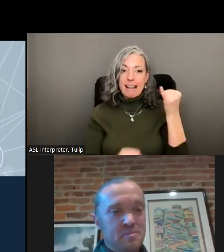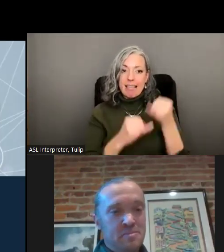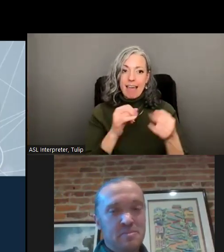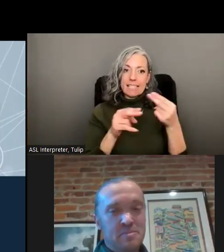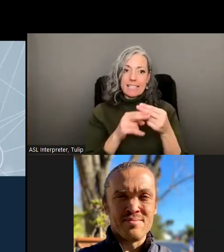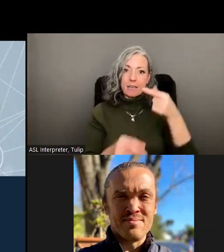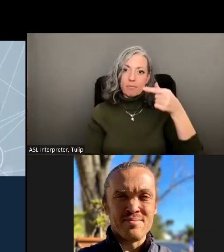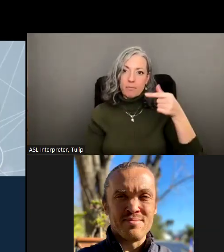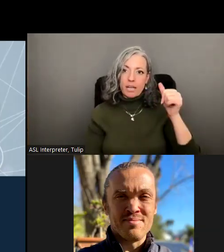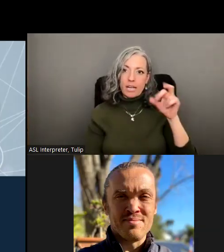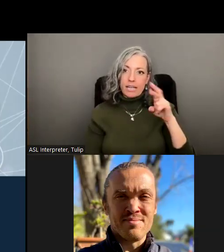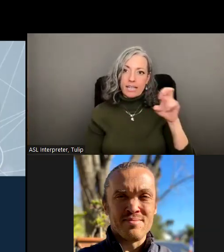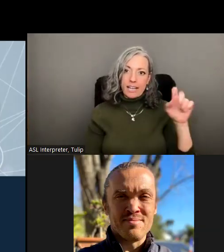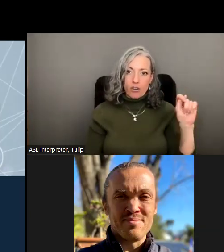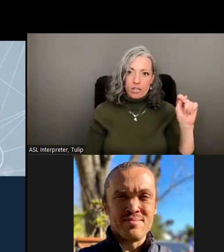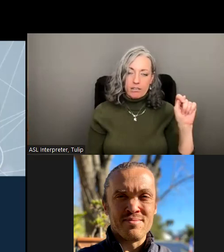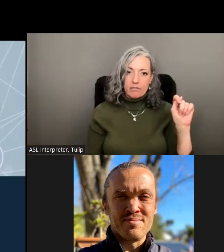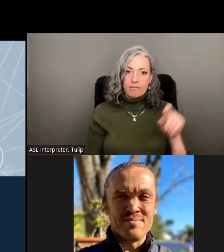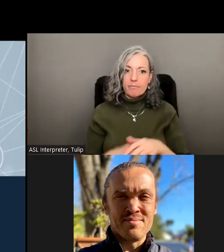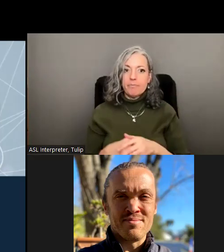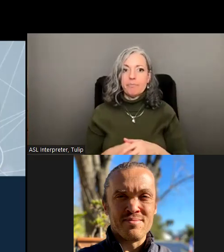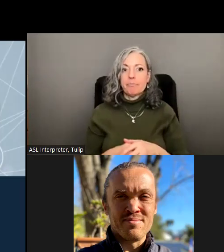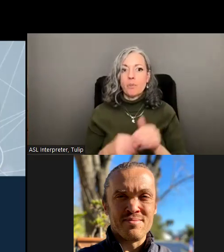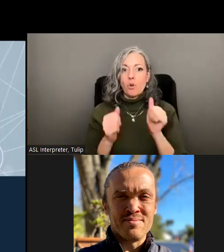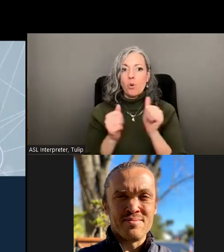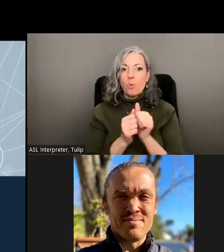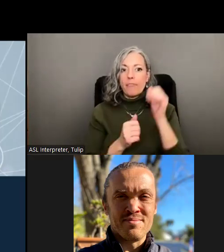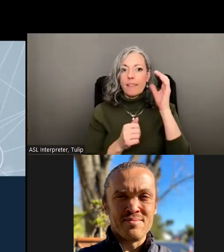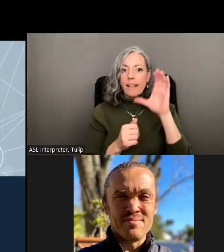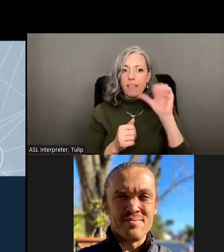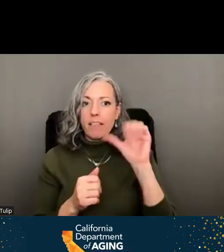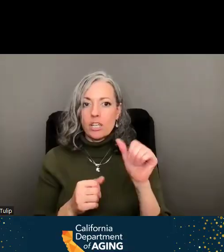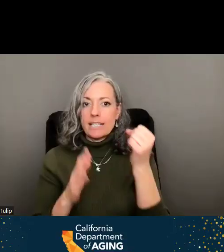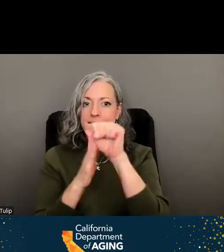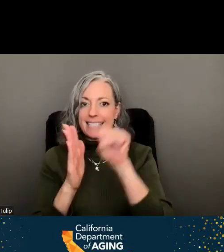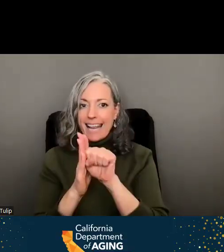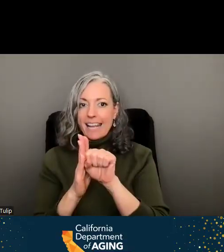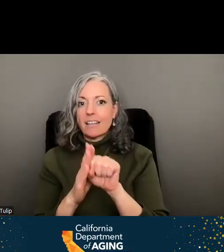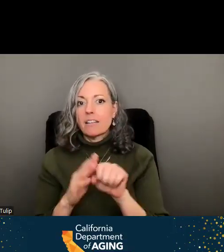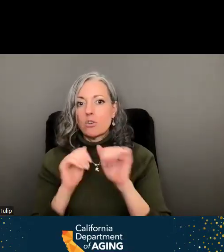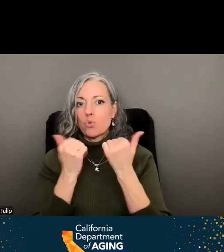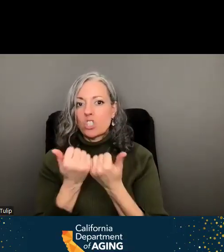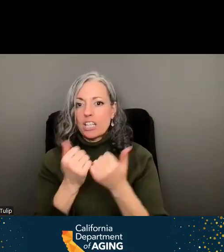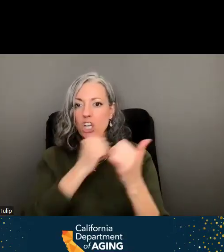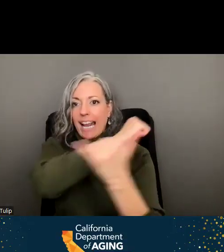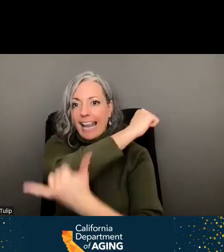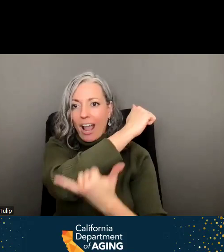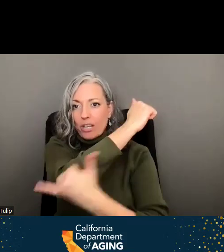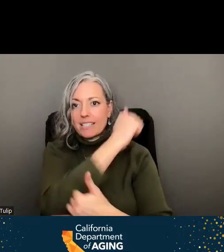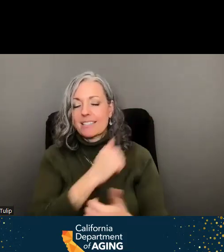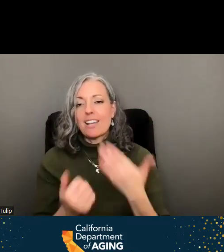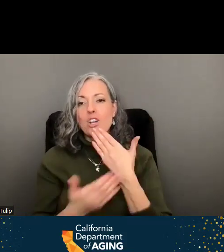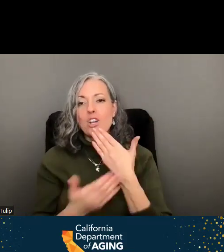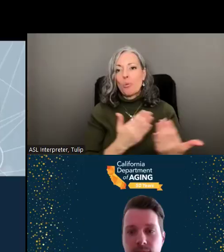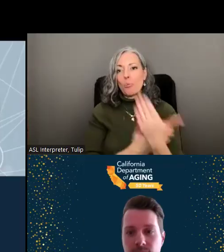California State Association of Counties. Justin. Thanks, Nelson. Good morning, everyone. Really